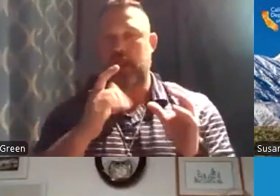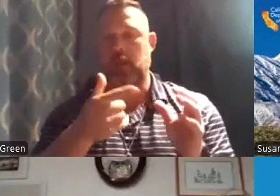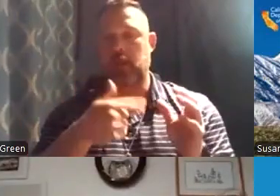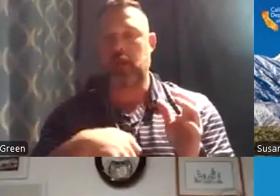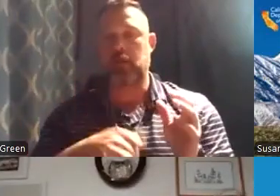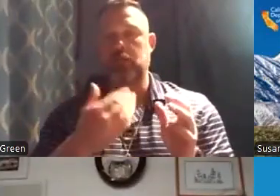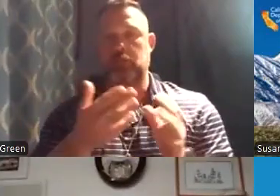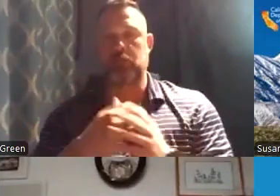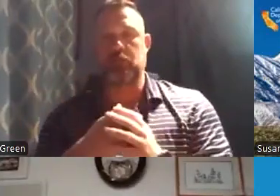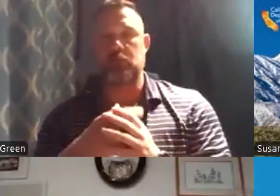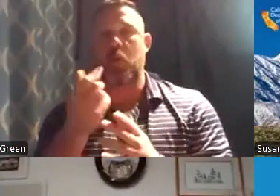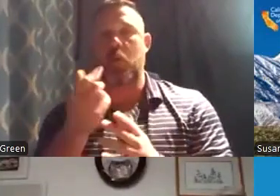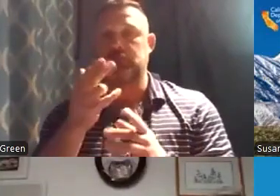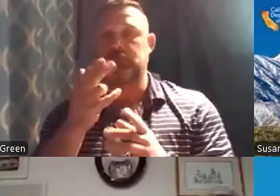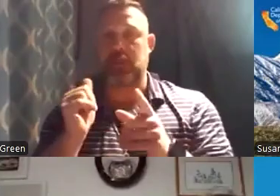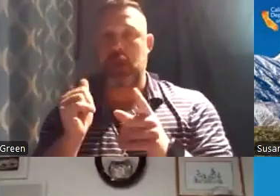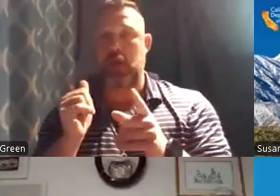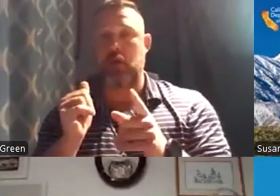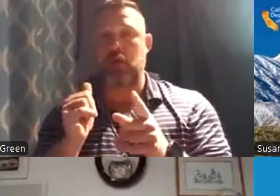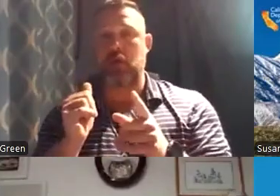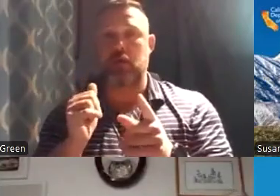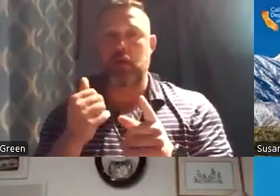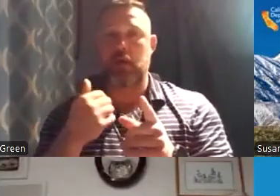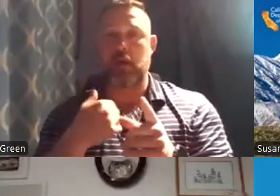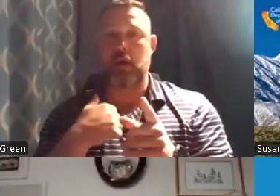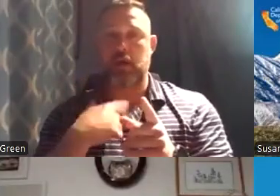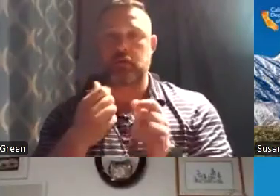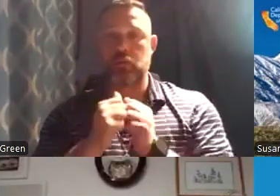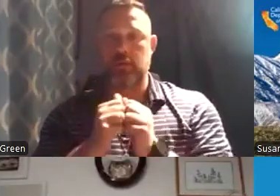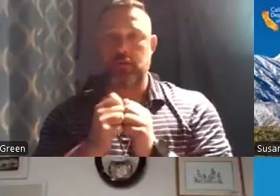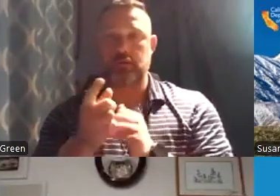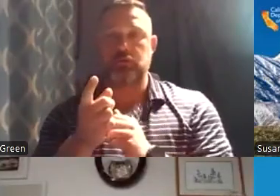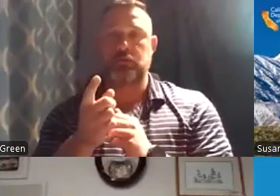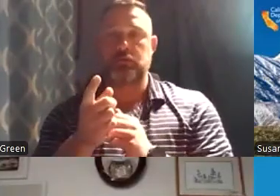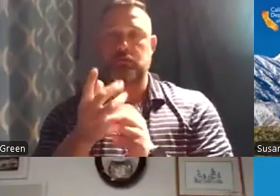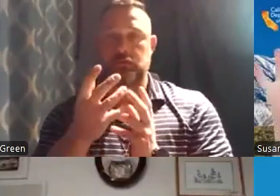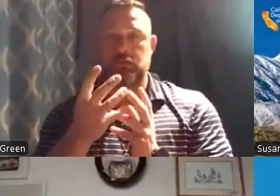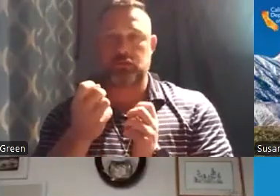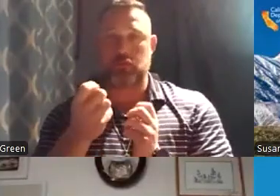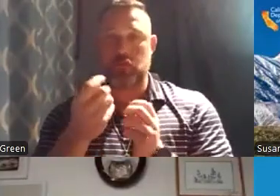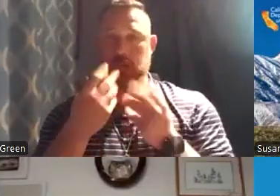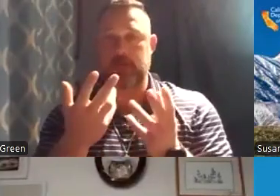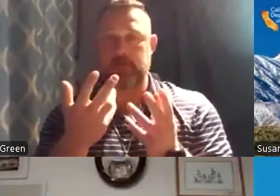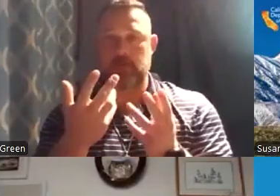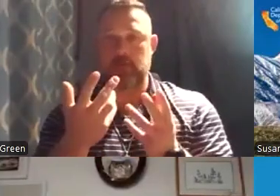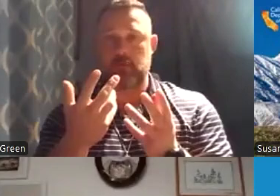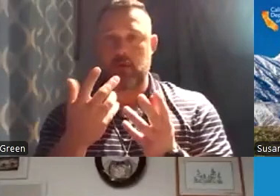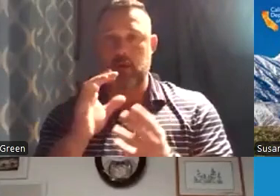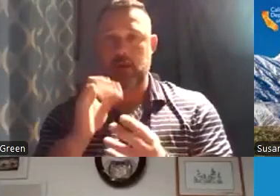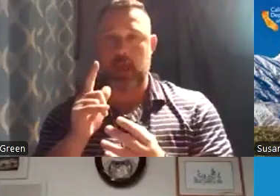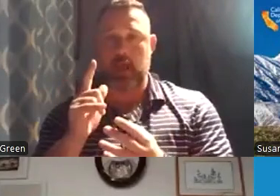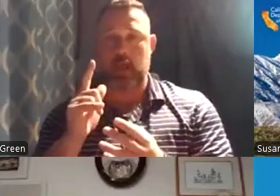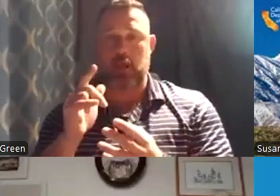too. And Sarah, if you wanted to, I see Sarah Steenhausen's with us too. Sarah, Sure. if you want to give a high level on the Cal Cares